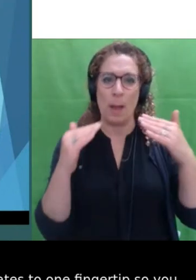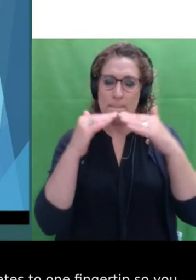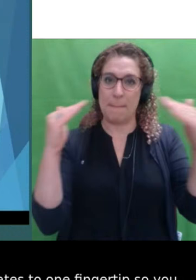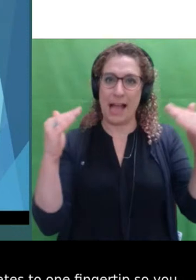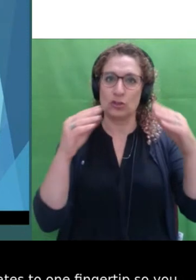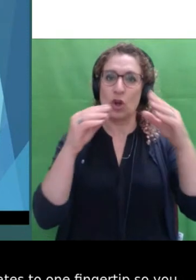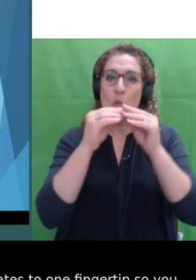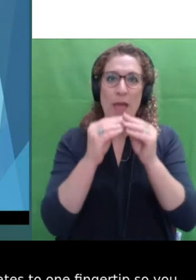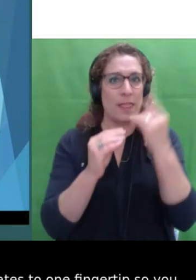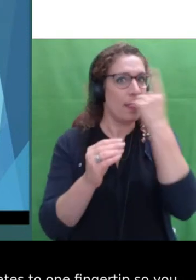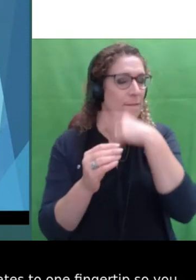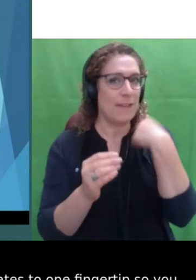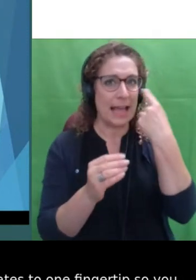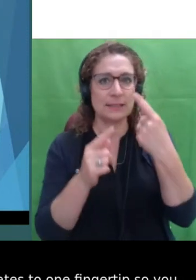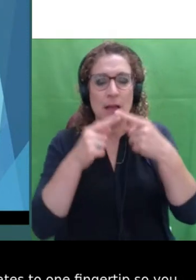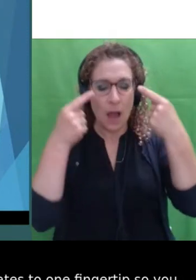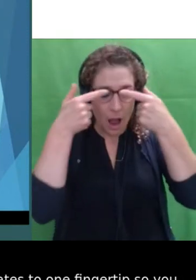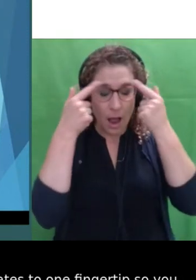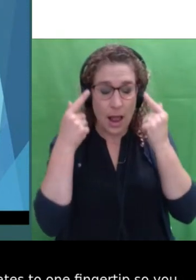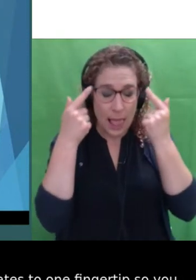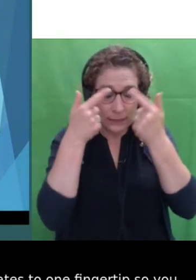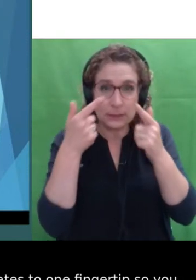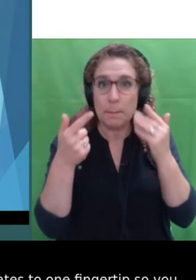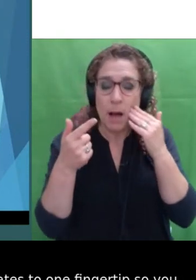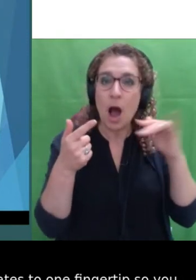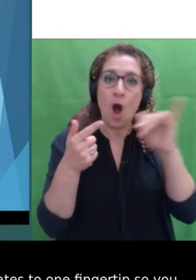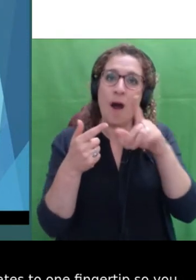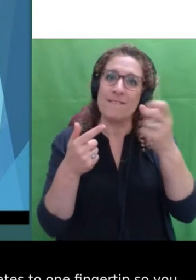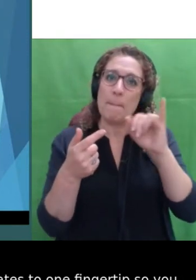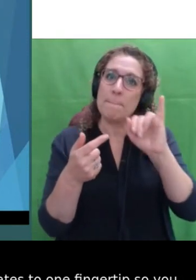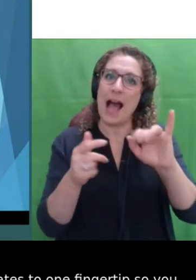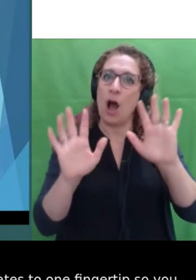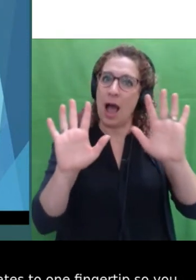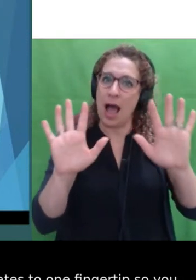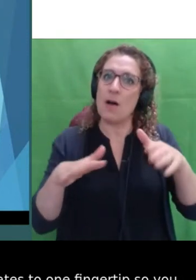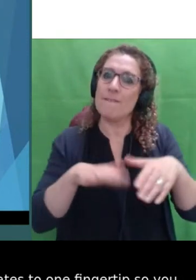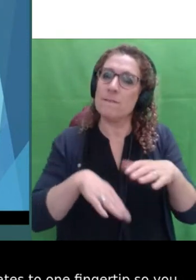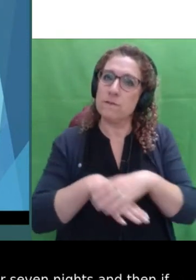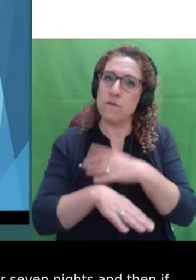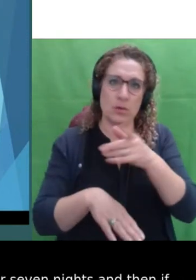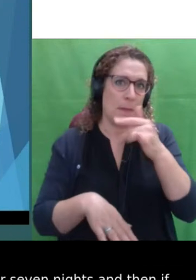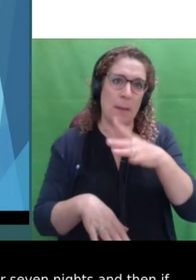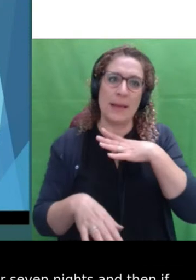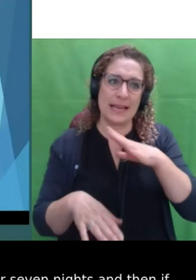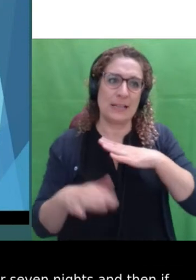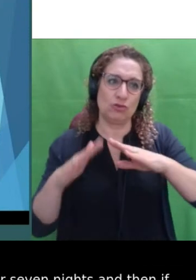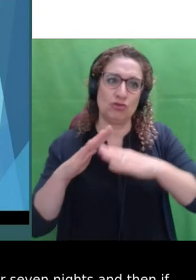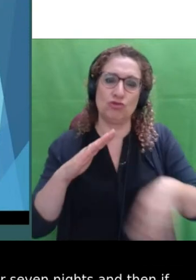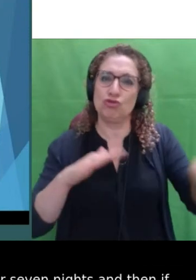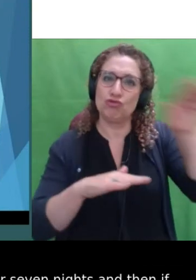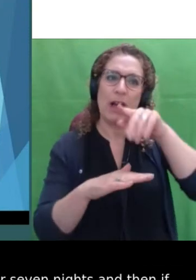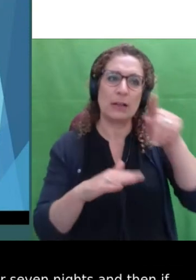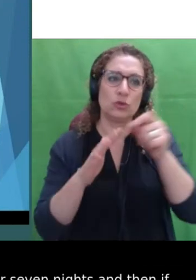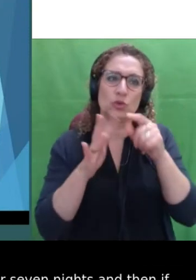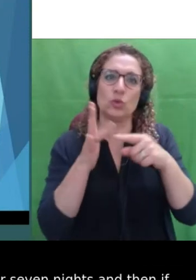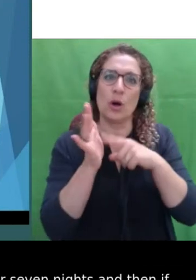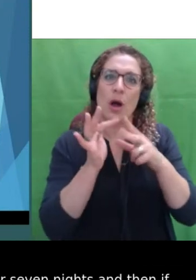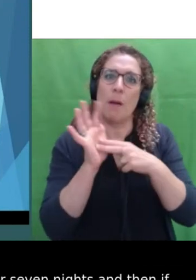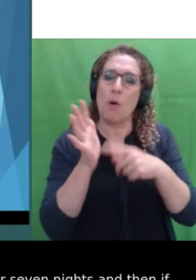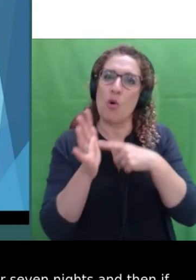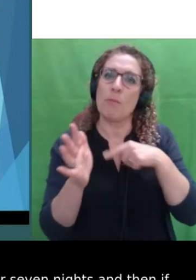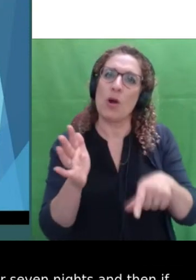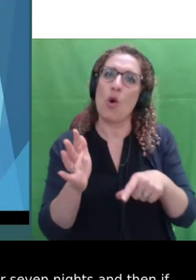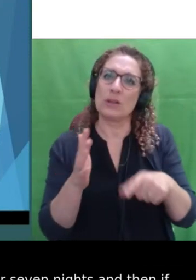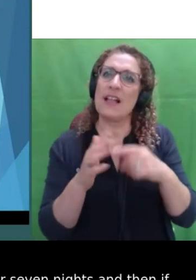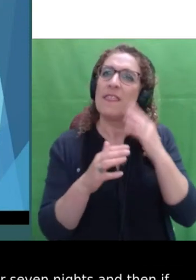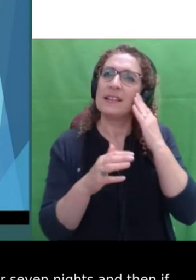eyelids and if you've got very bad hand or foot eczema you might need to go straight up to a potent because the skin is much thicker there and you're